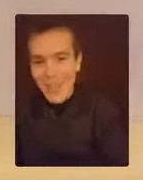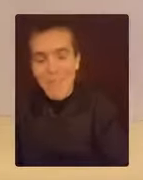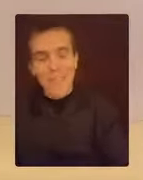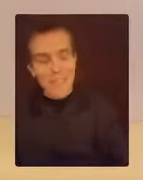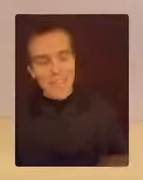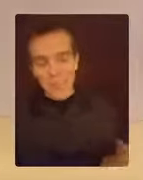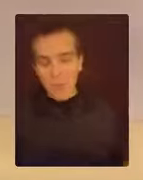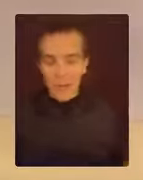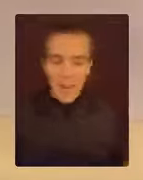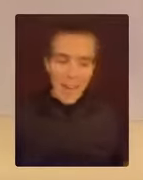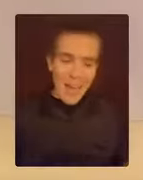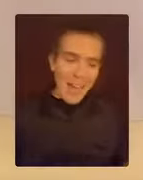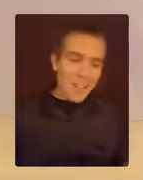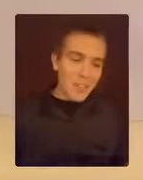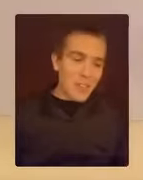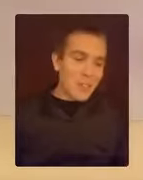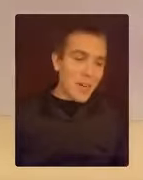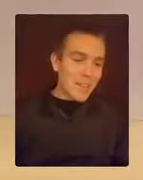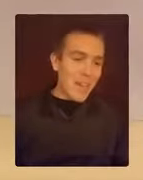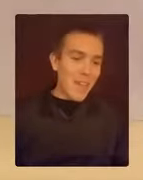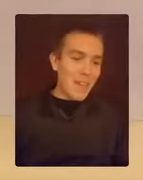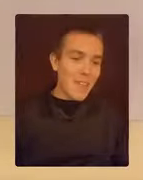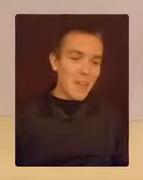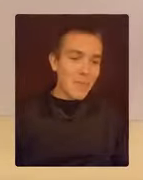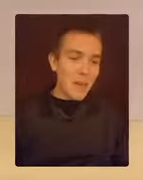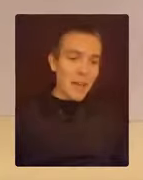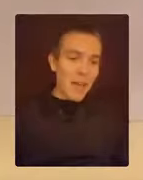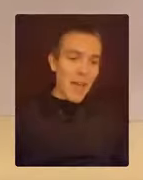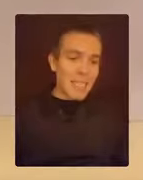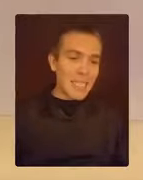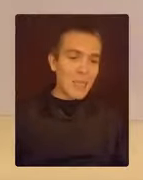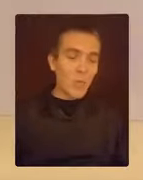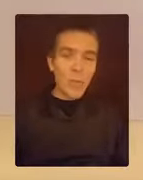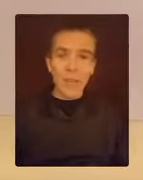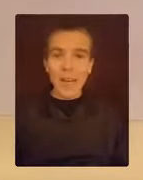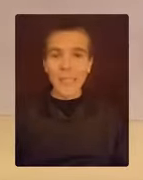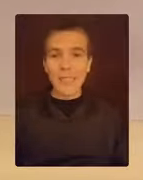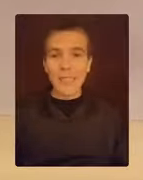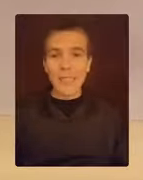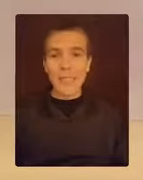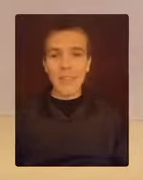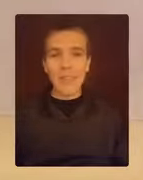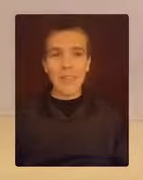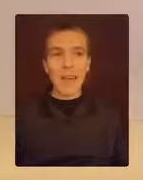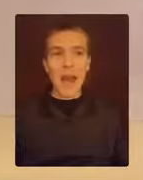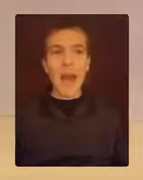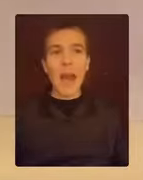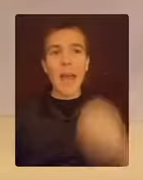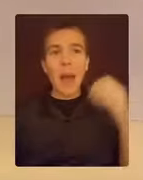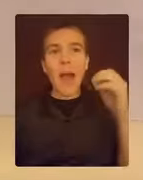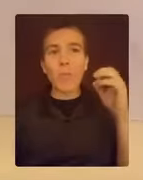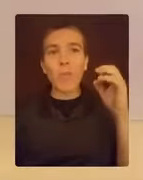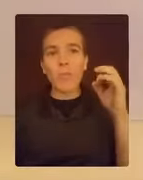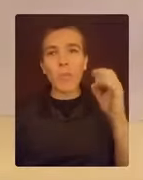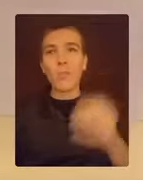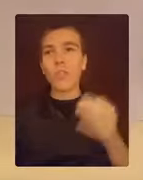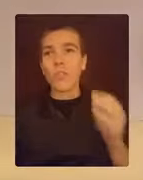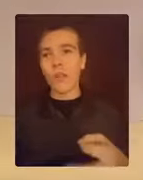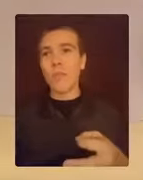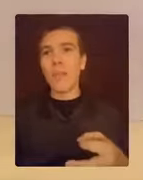not. And then when and I had a dream about that, and then in my like I didn't realize that I